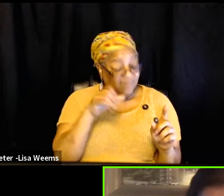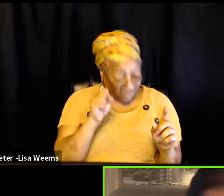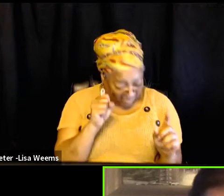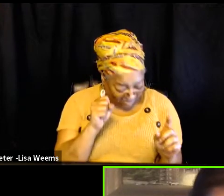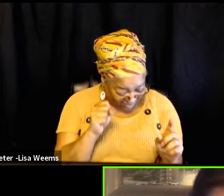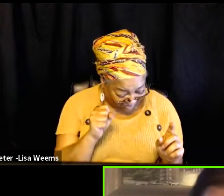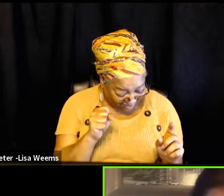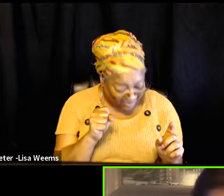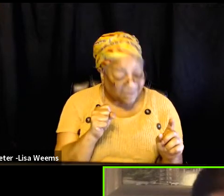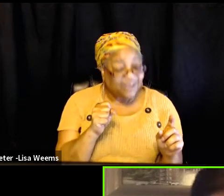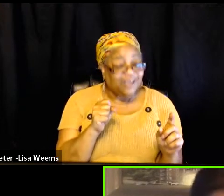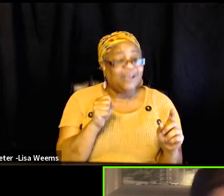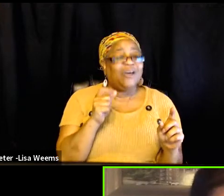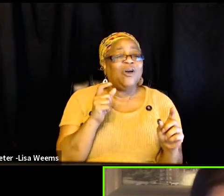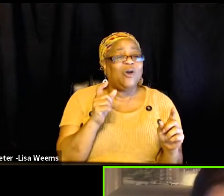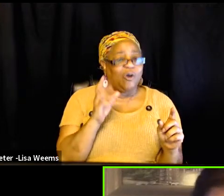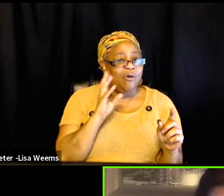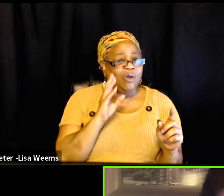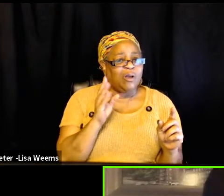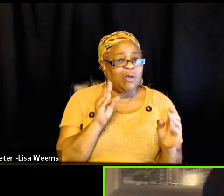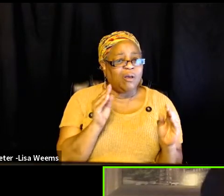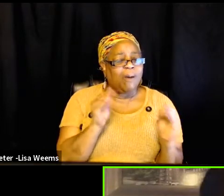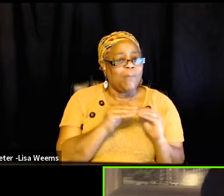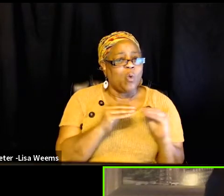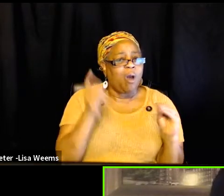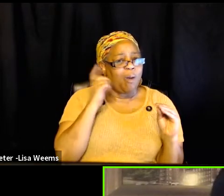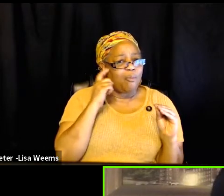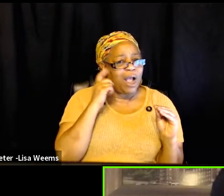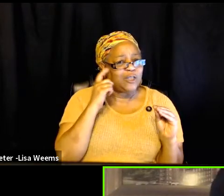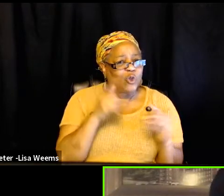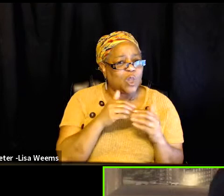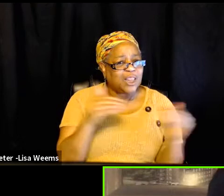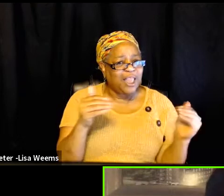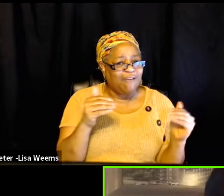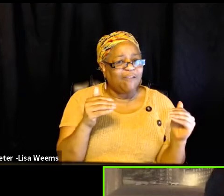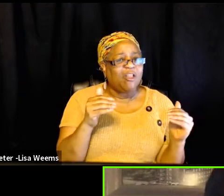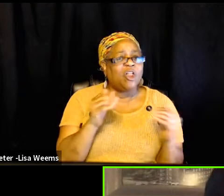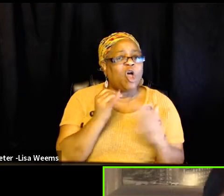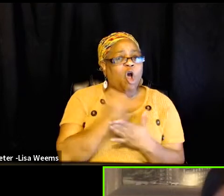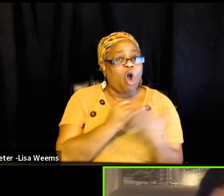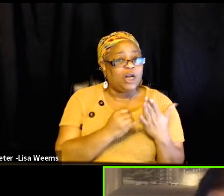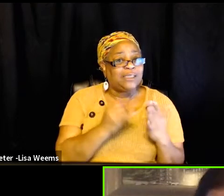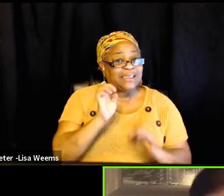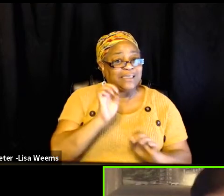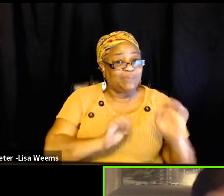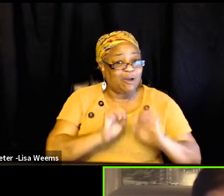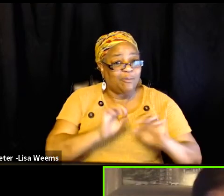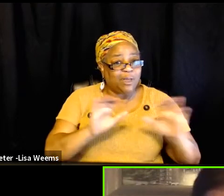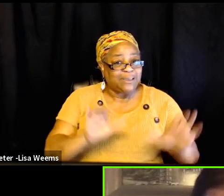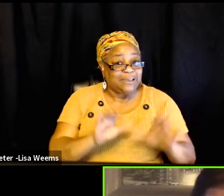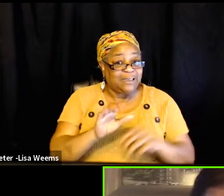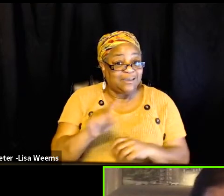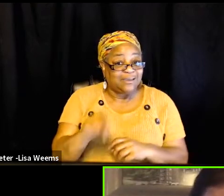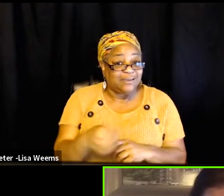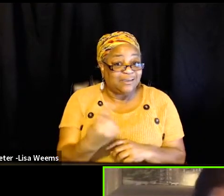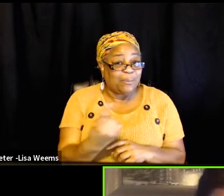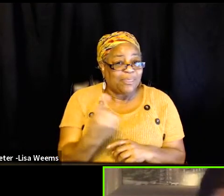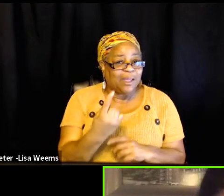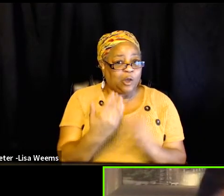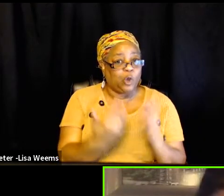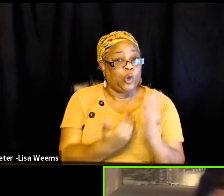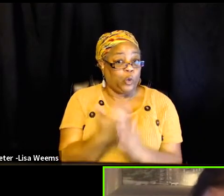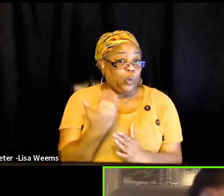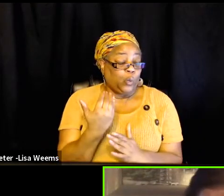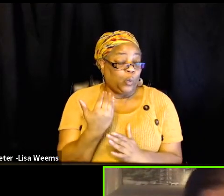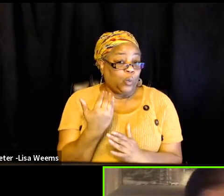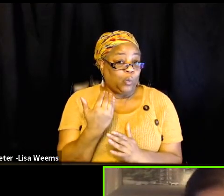more like kind of pragmatic level, Artist Experiments also did something that I think was novel in the scope